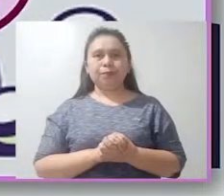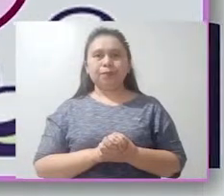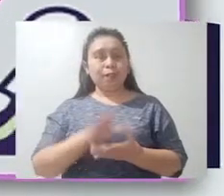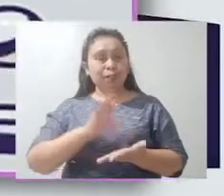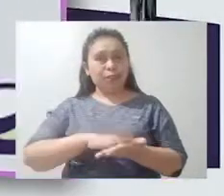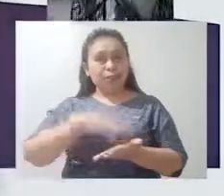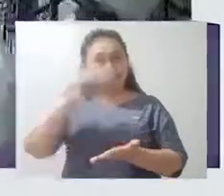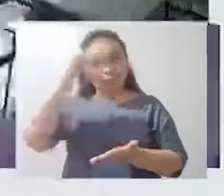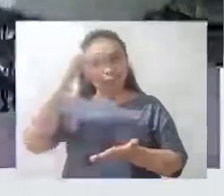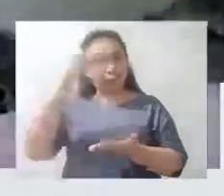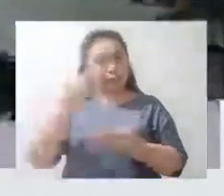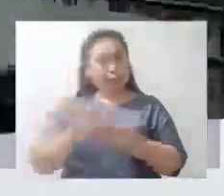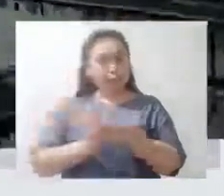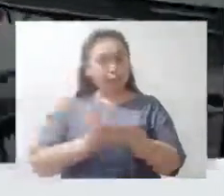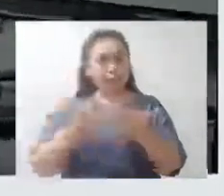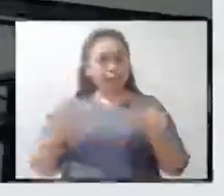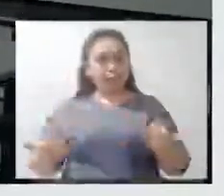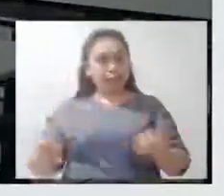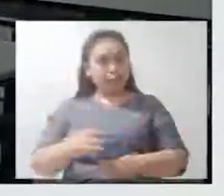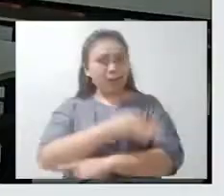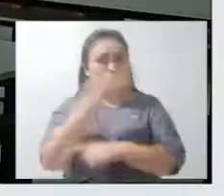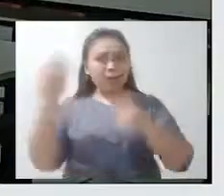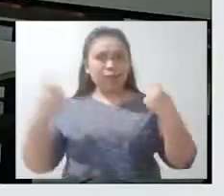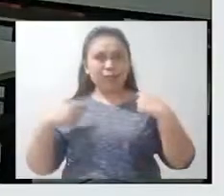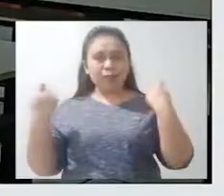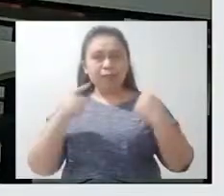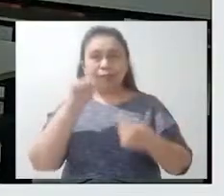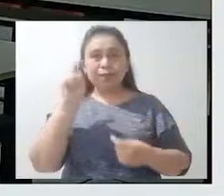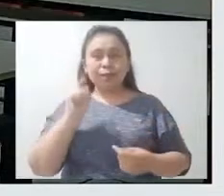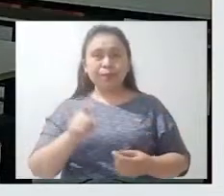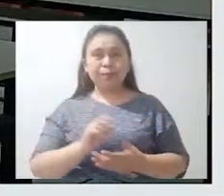Did you learn something new today, Fernandino teens?